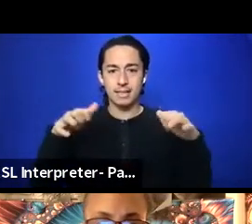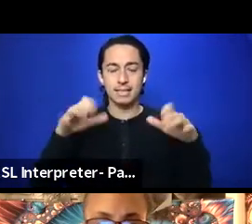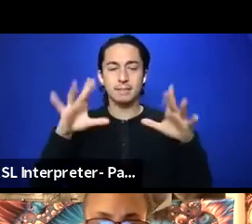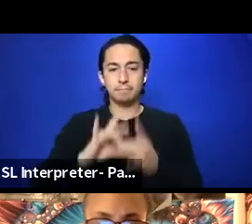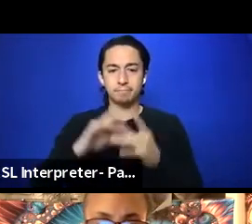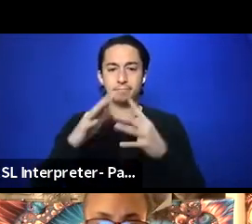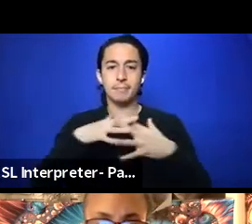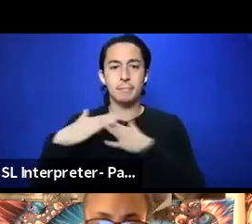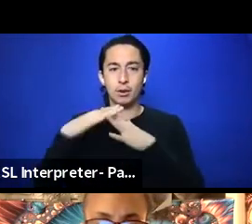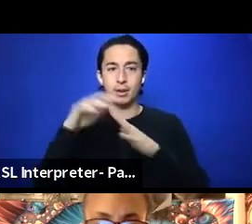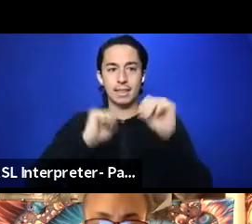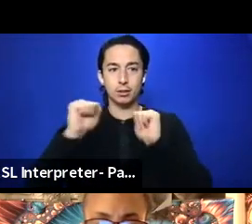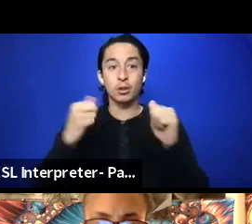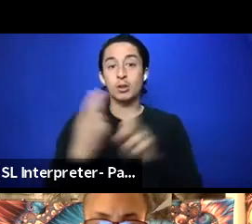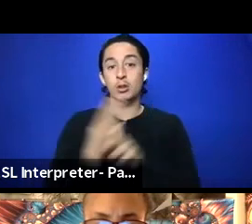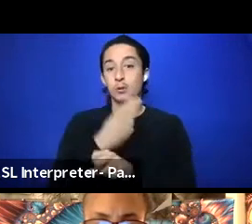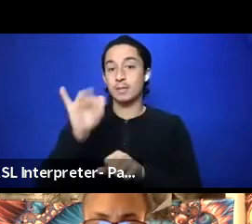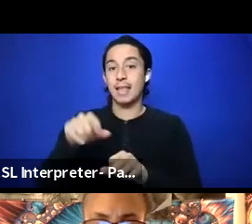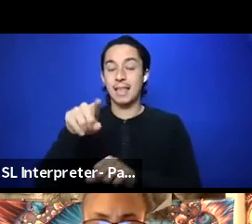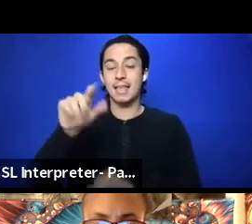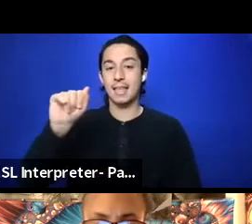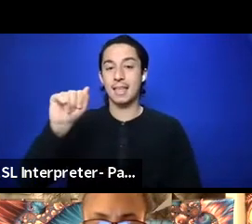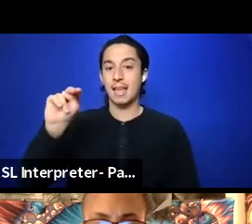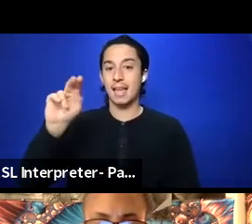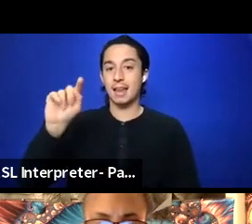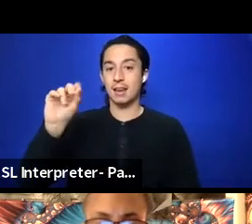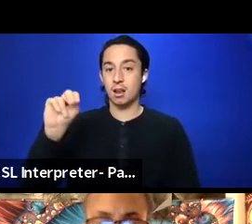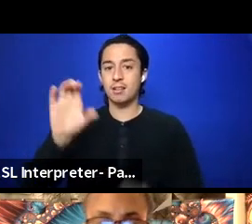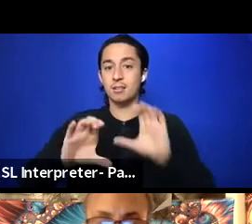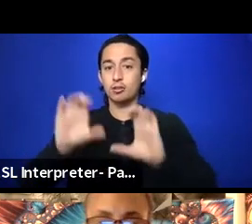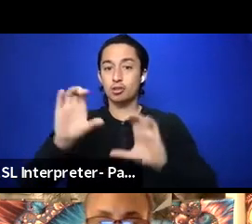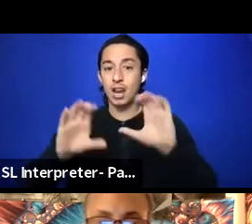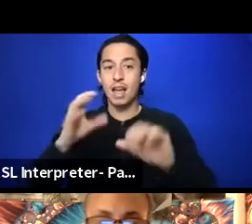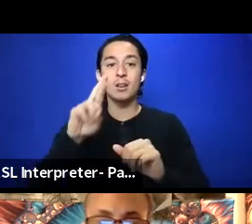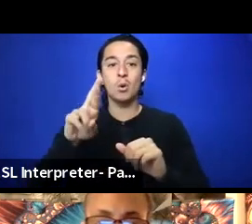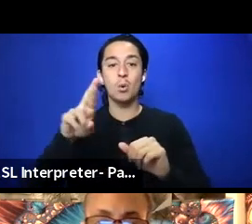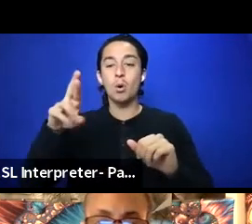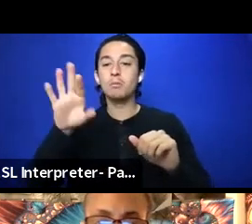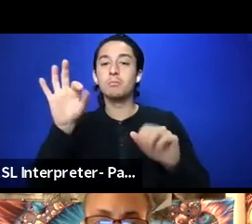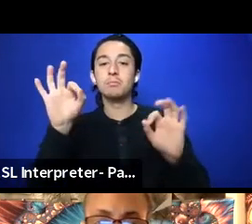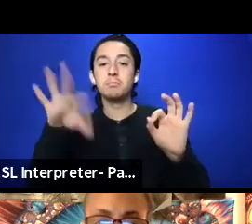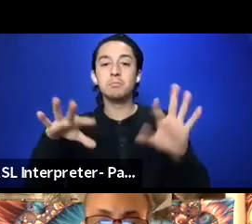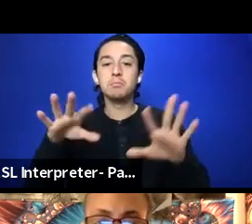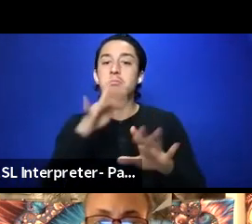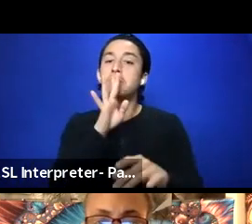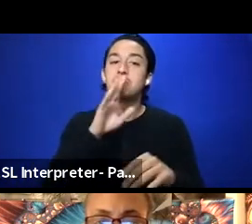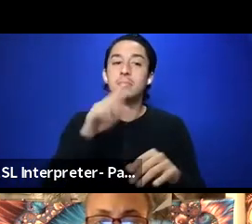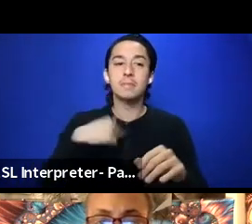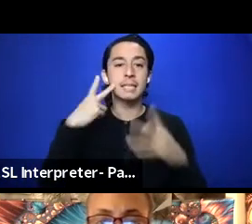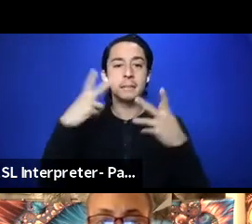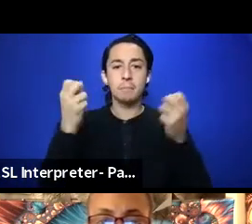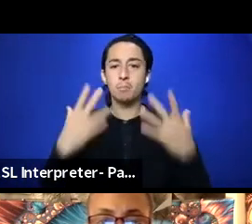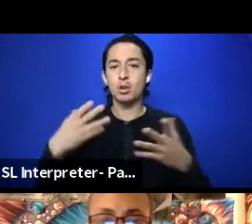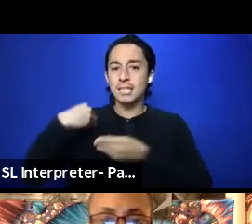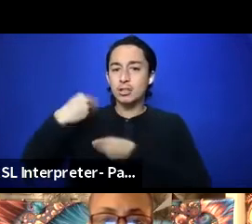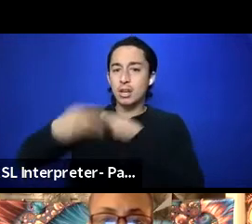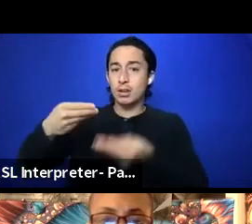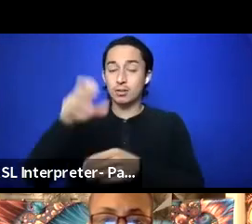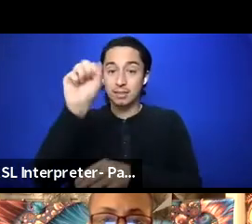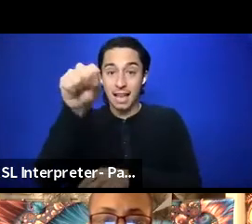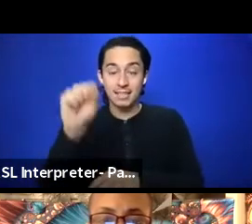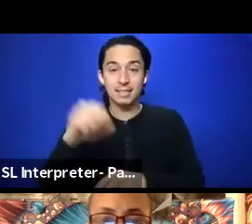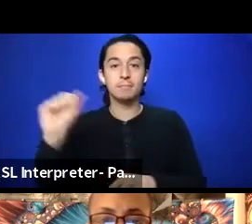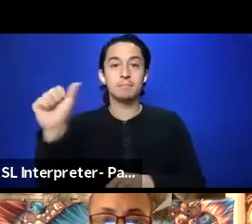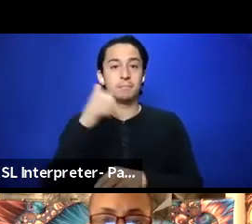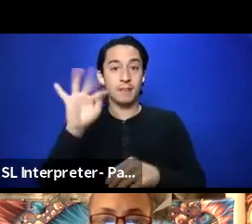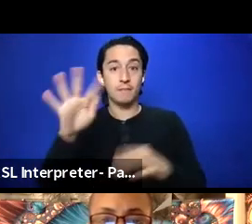And use that Anton in the comments in the chat, you can just throw it out there. And I see multi-generational. Yeah, any other ones. Just do that chat or you can say it